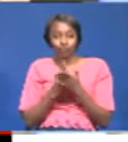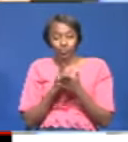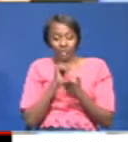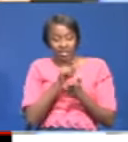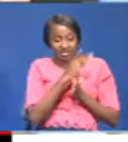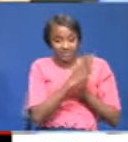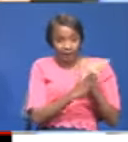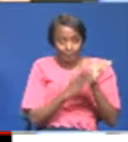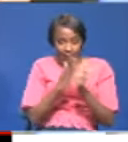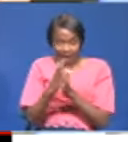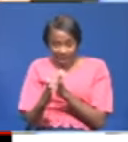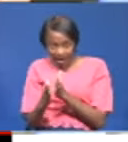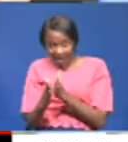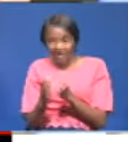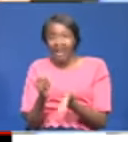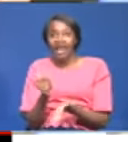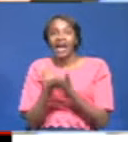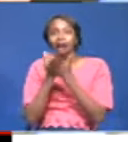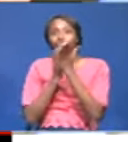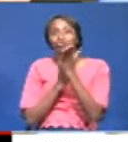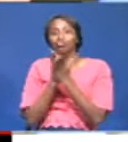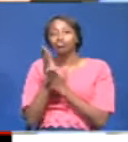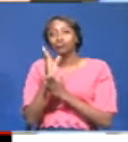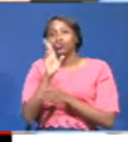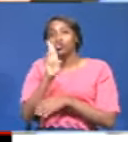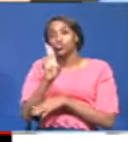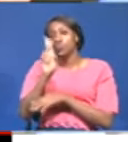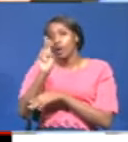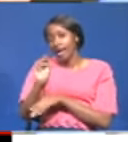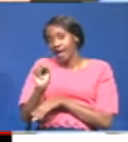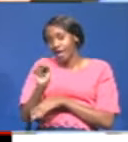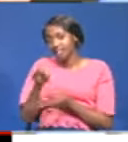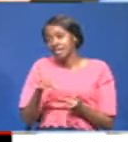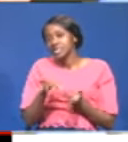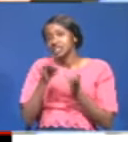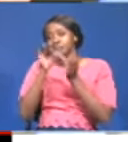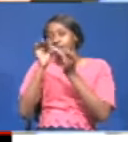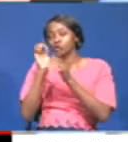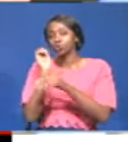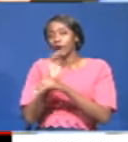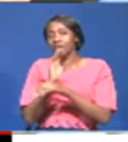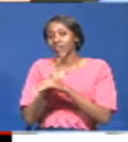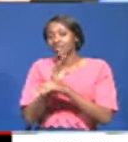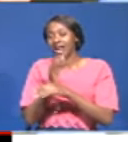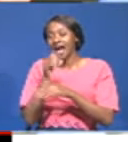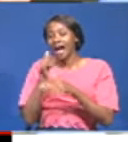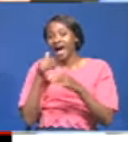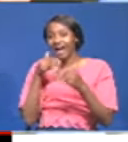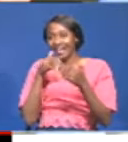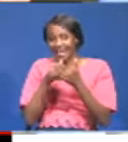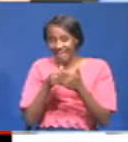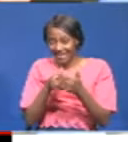that jointly we work with the UN, actually. We work with the Special Advisor Against Genocide Prevention at the UN.